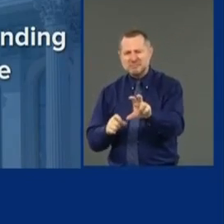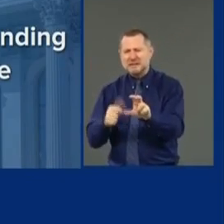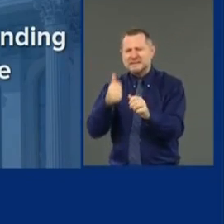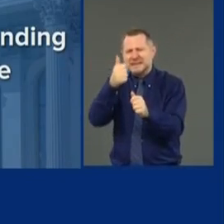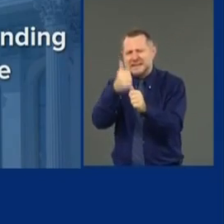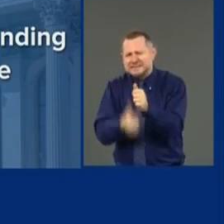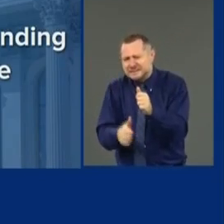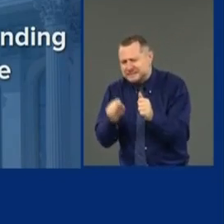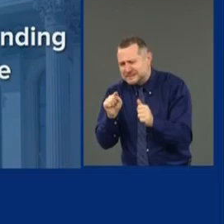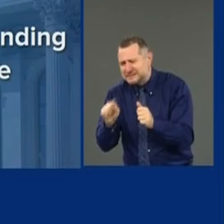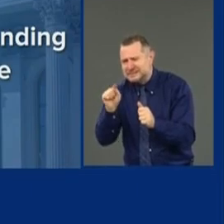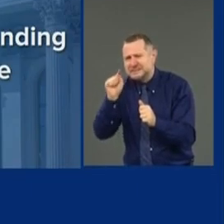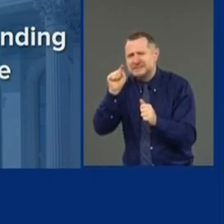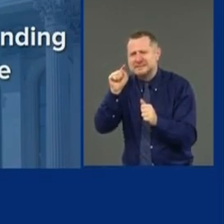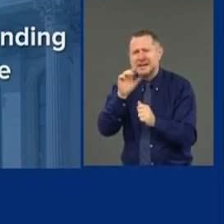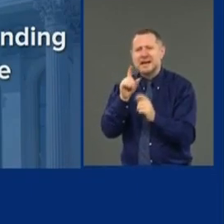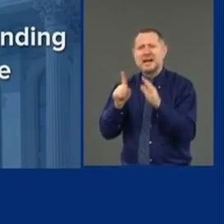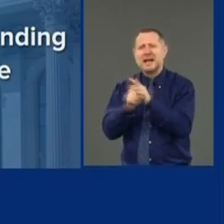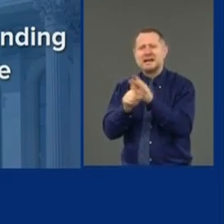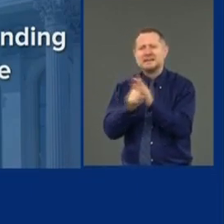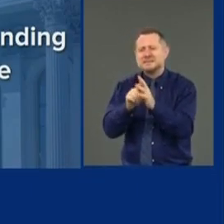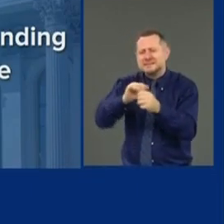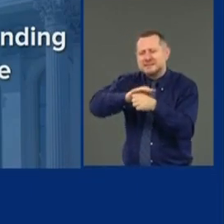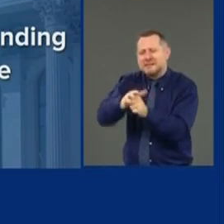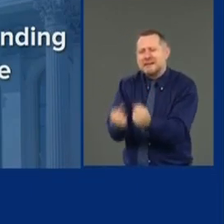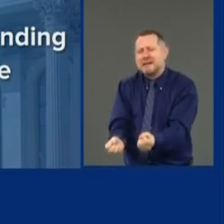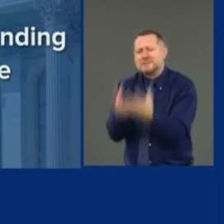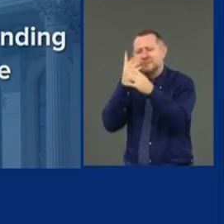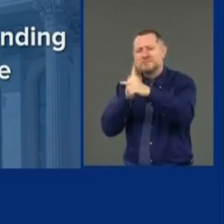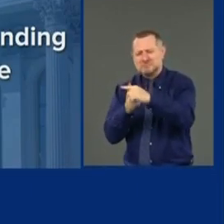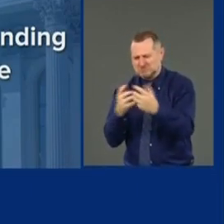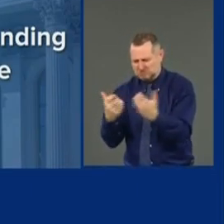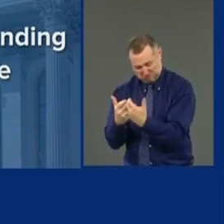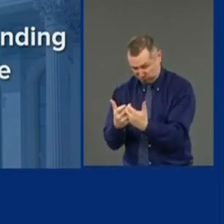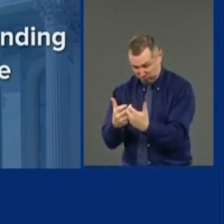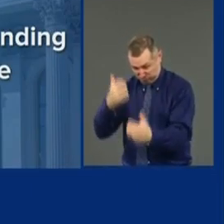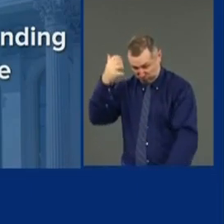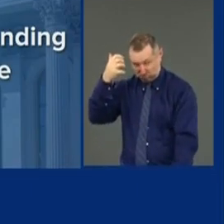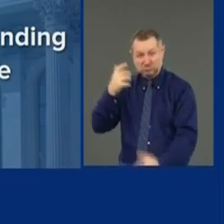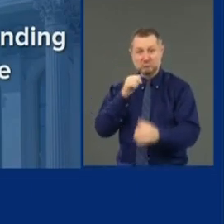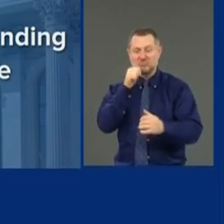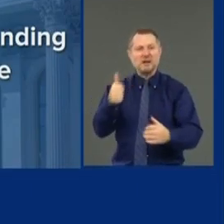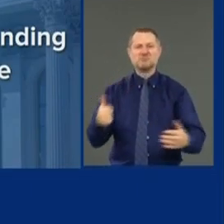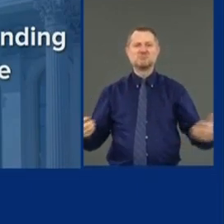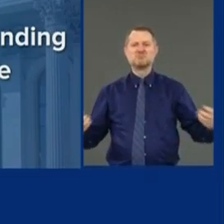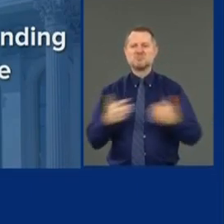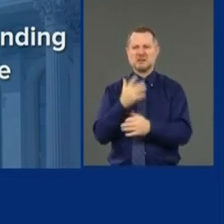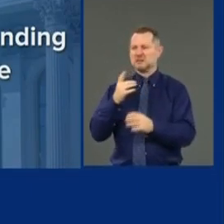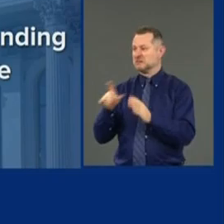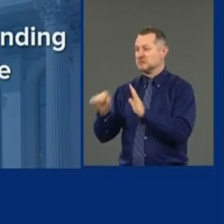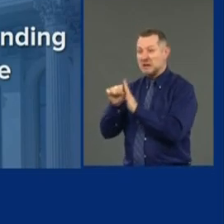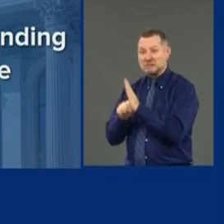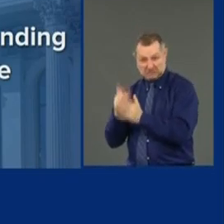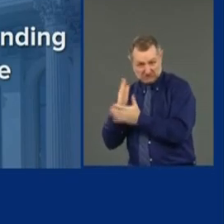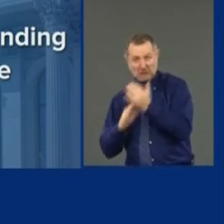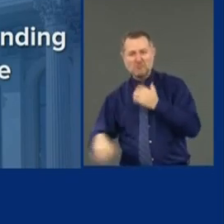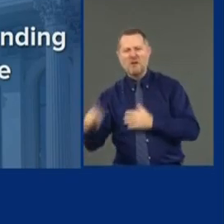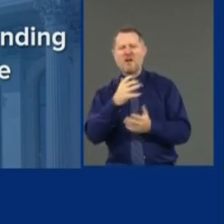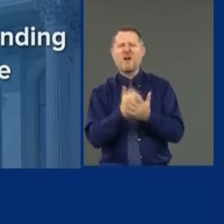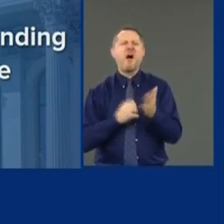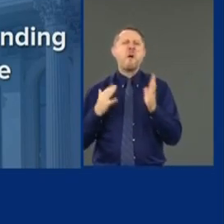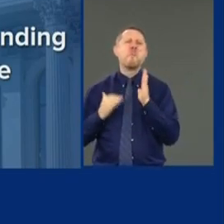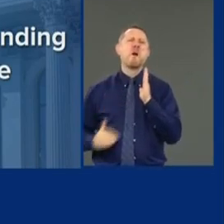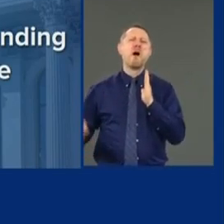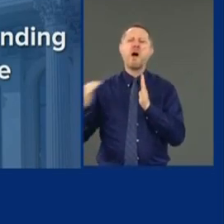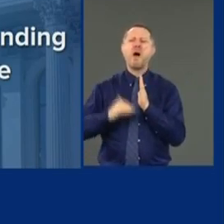even close. Some states got millions of dollars per COVID case. New York State,